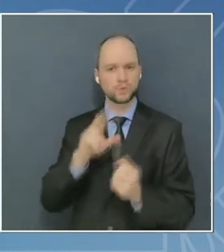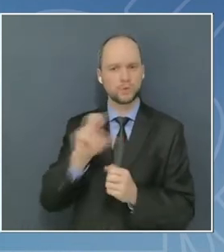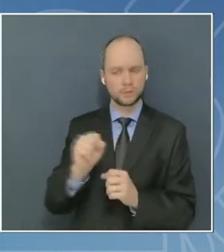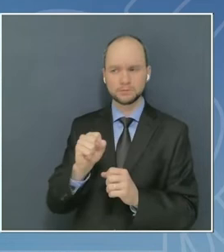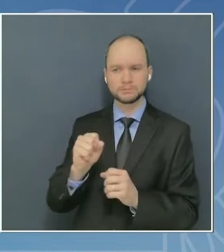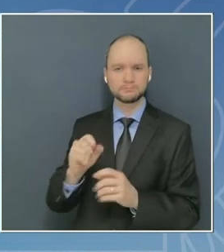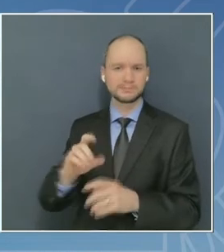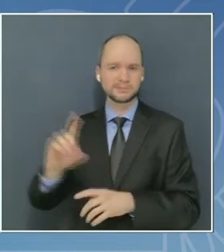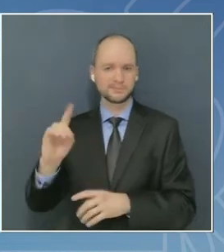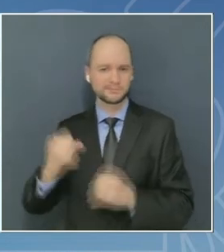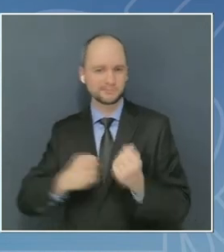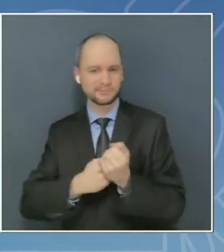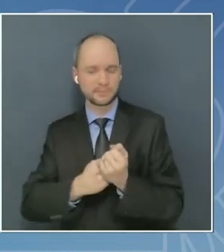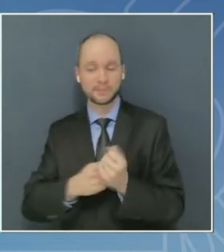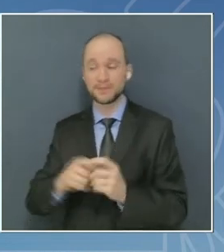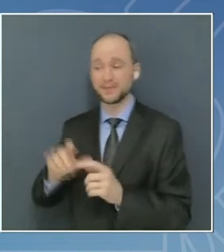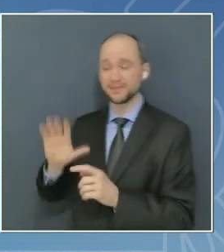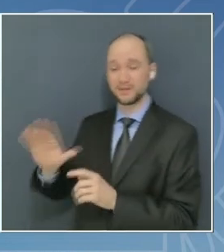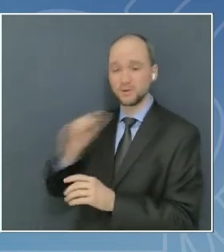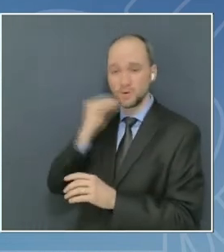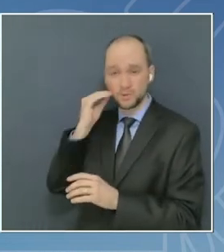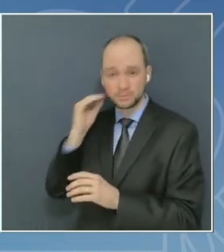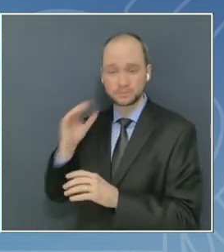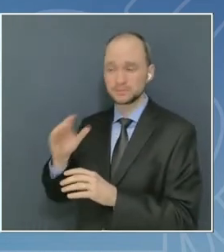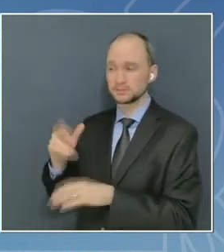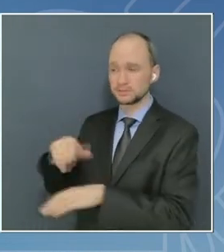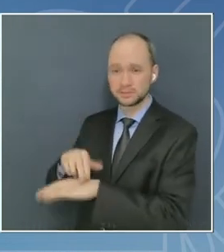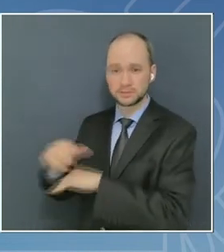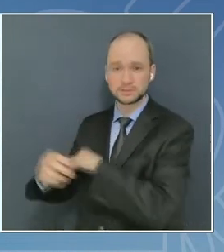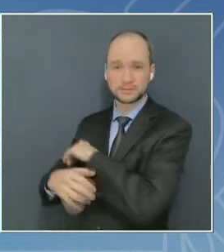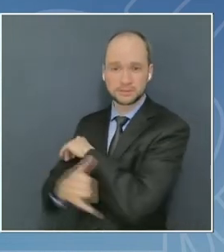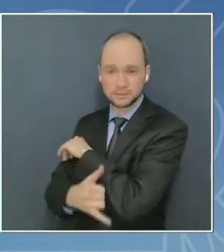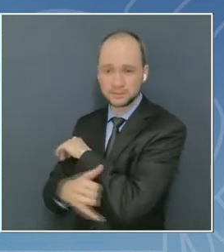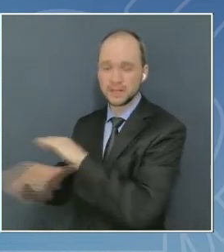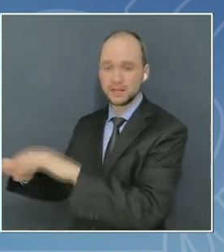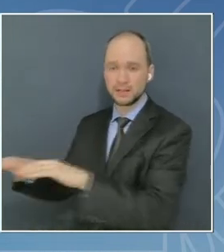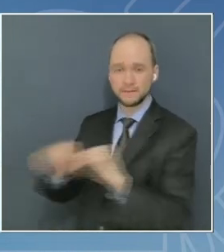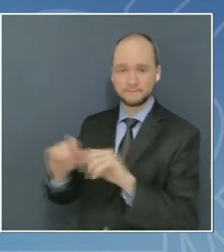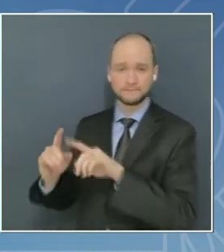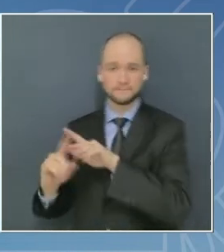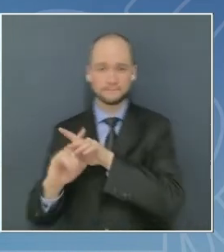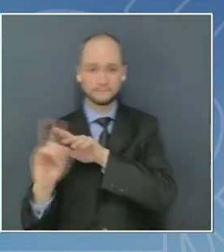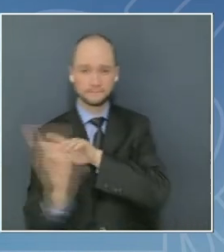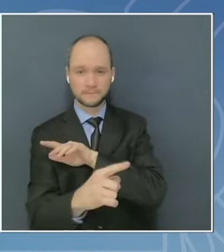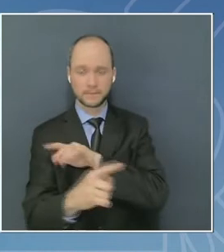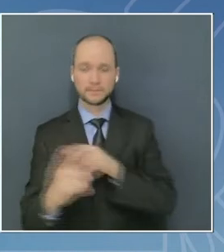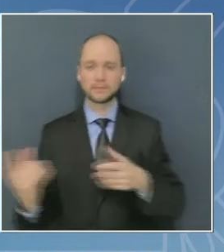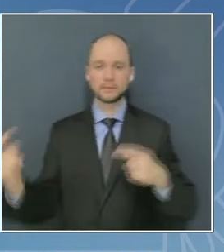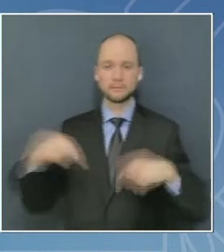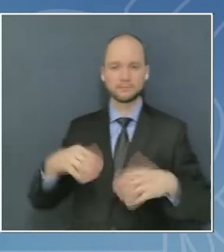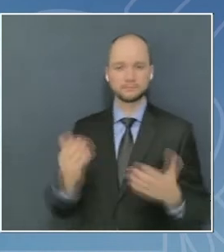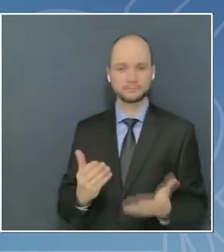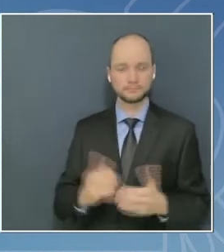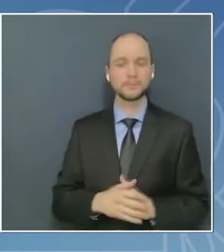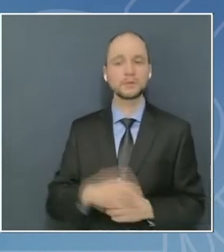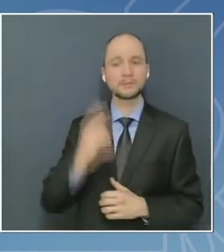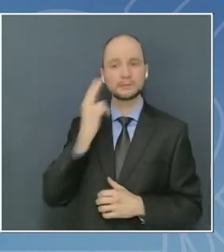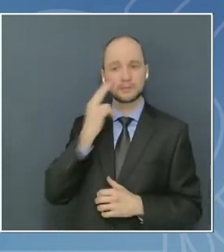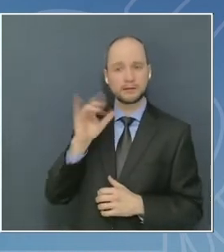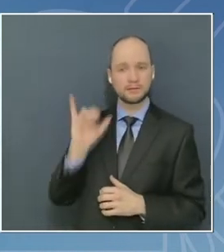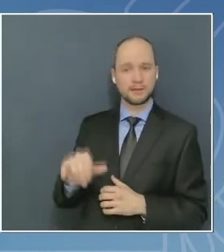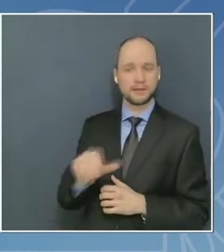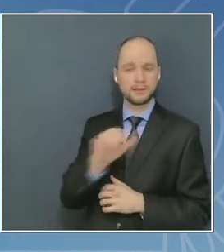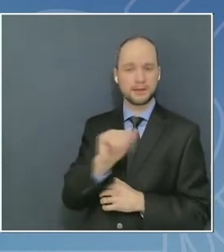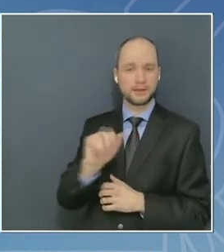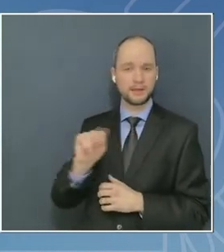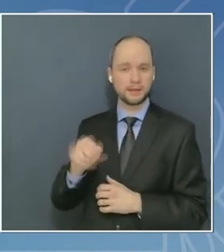homes and nations as refugees to our country. And during this time, we saw that the AA and NHPA population in the United States more